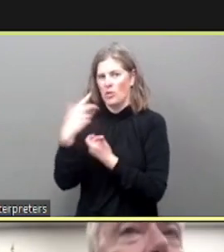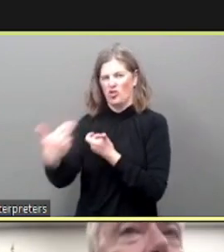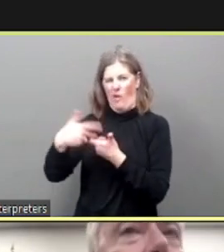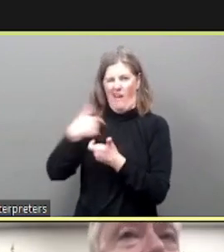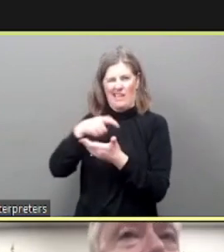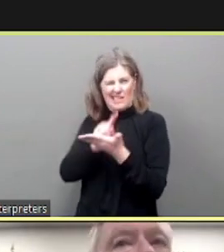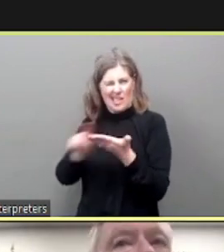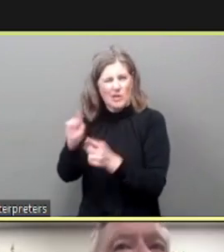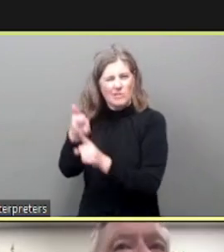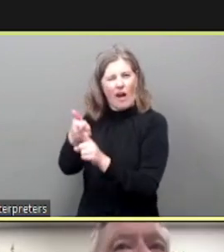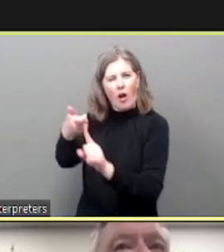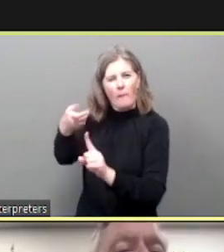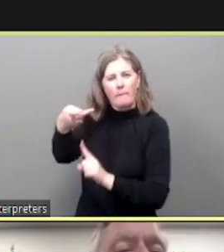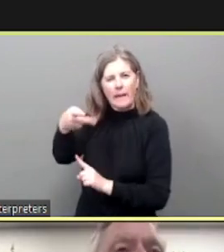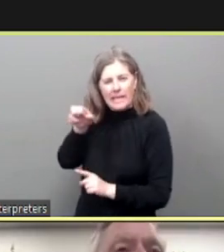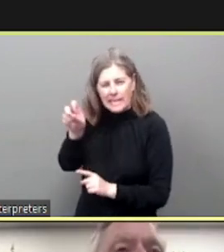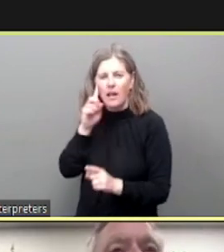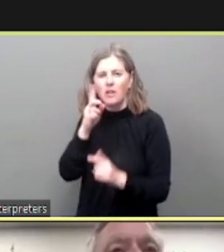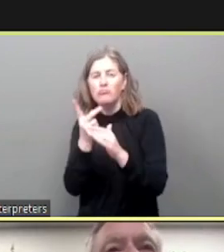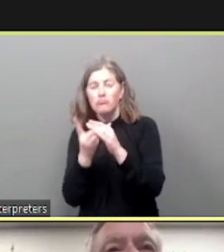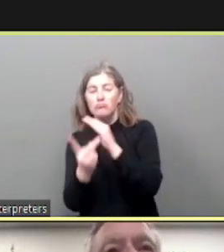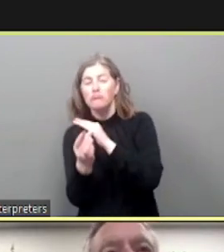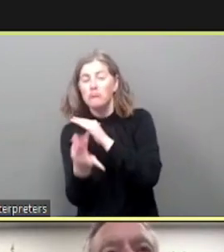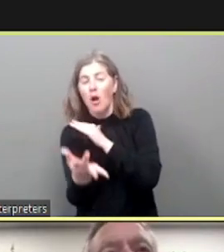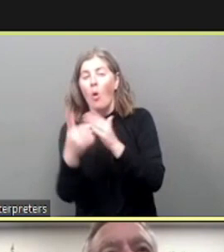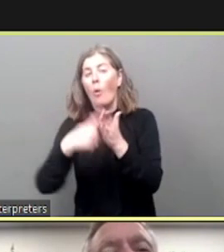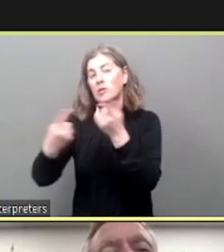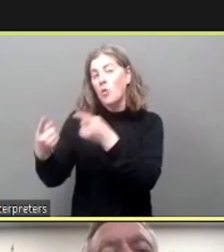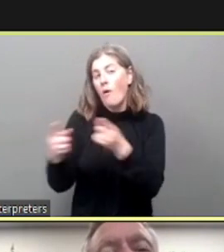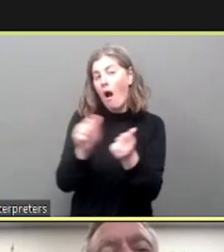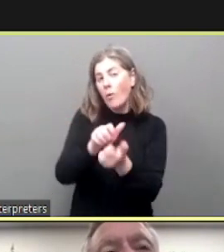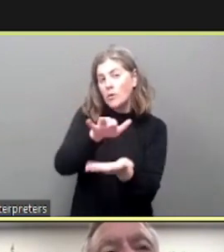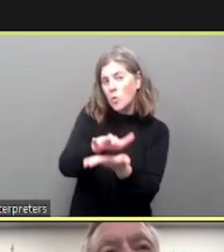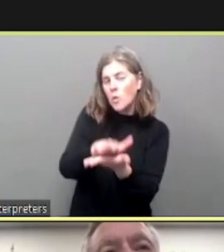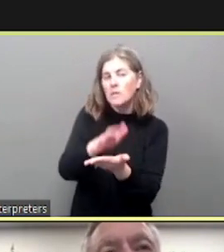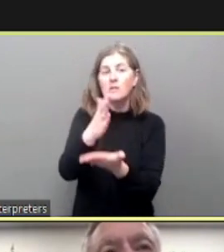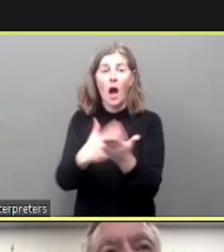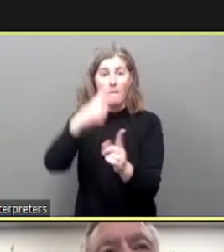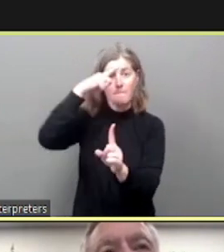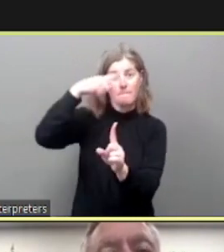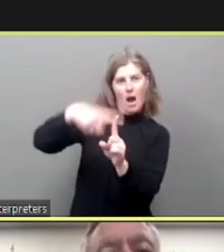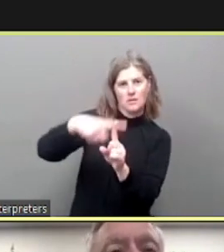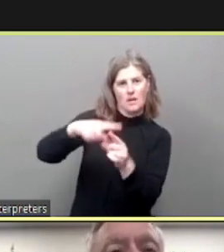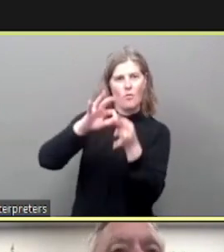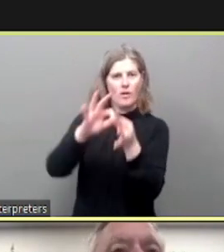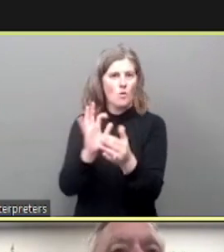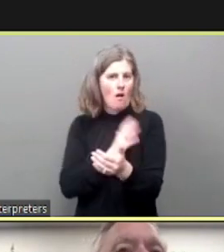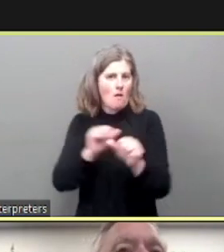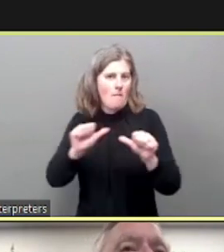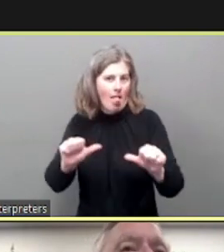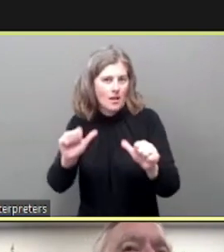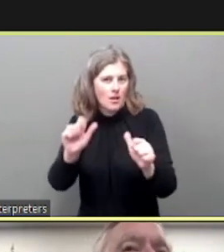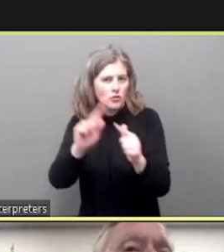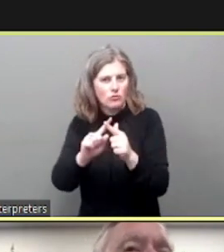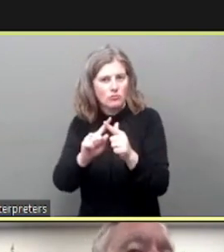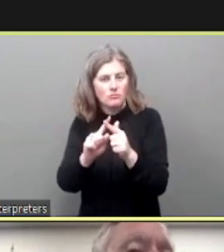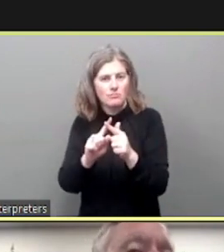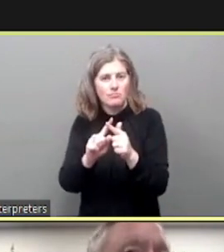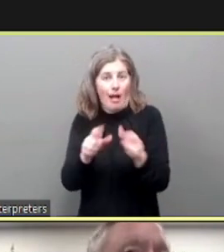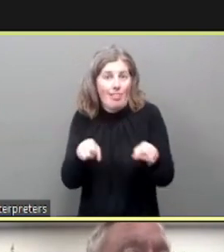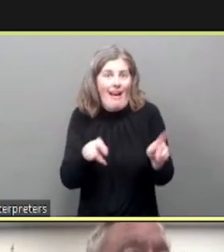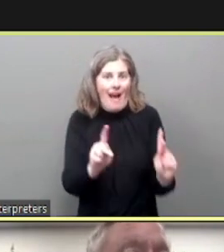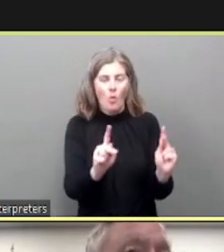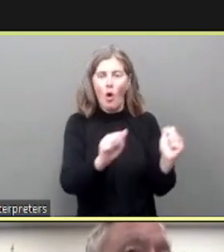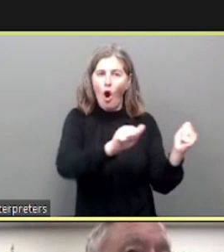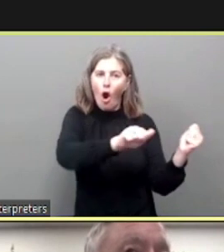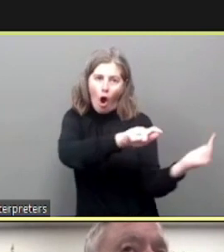bit of a preview about what we're up to and some optimism we have about our ability to allow all of